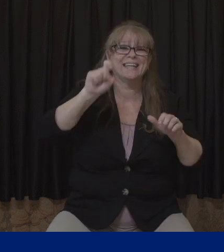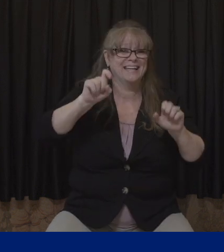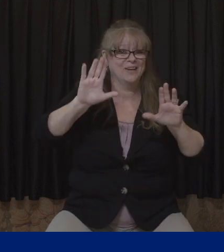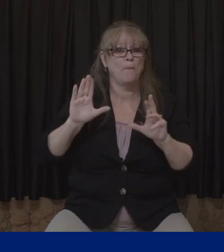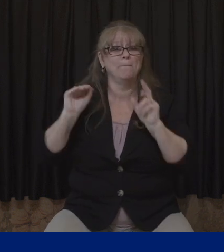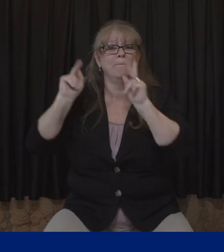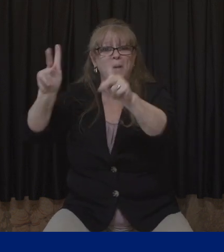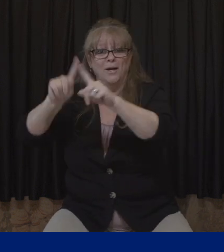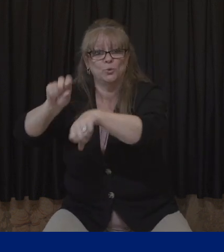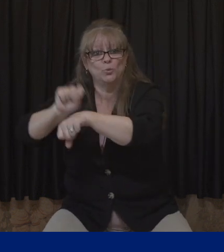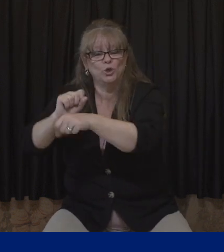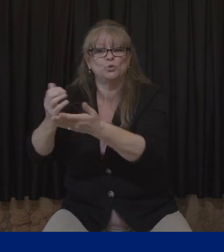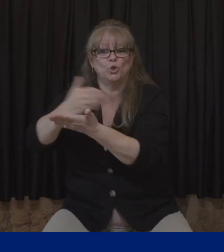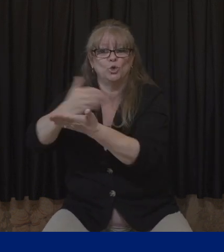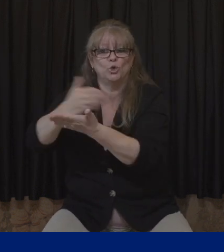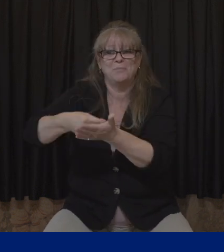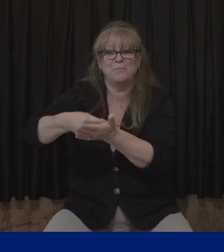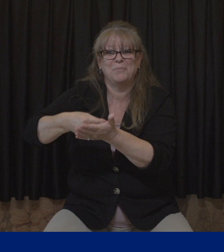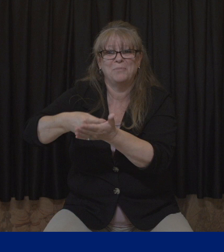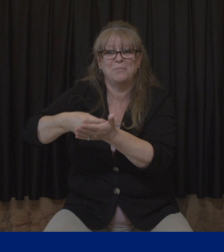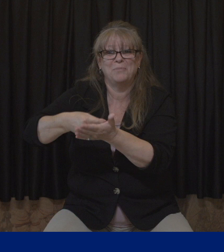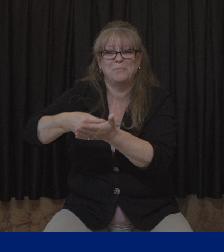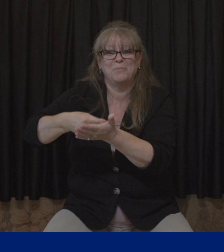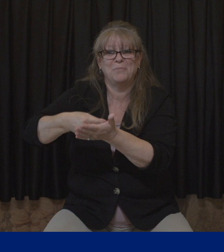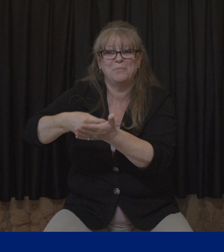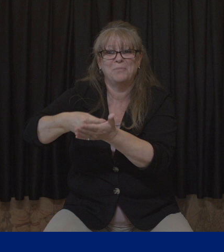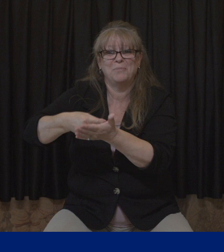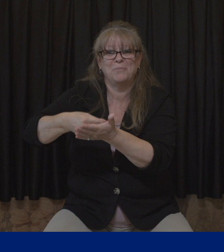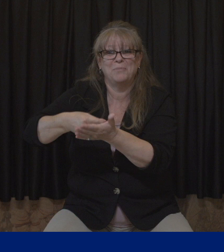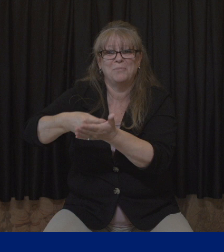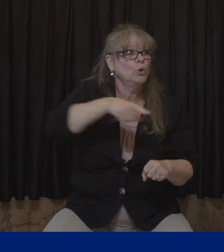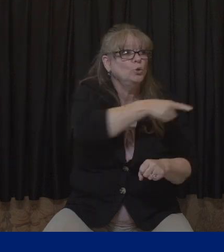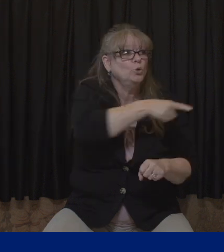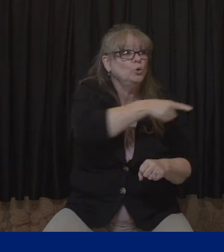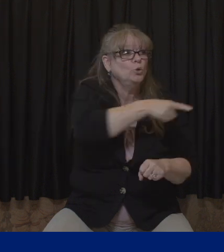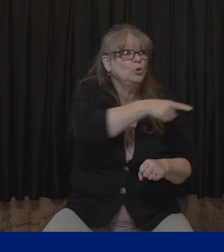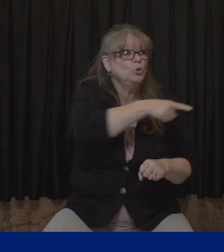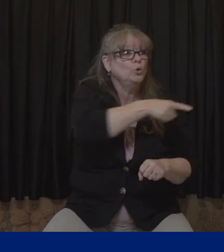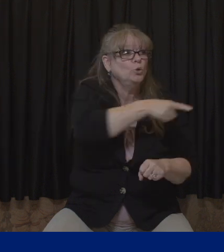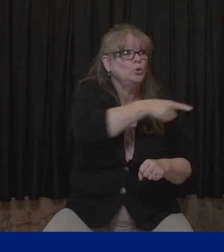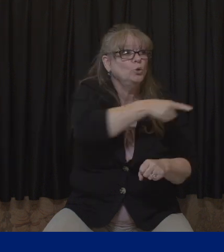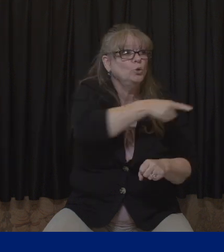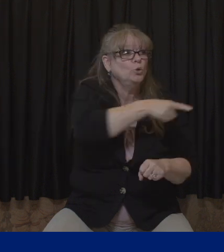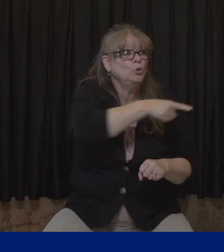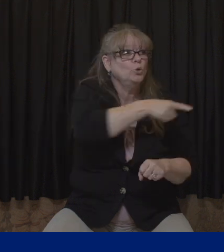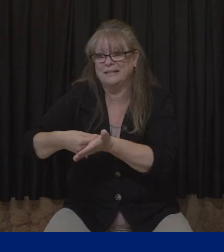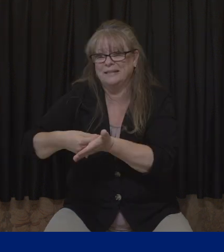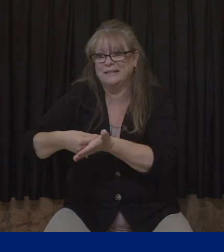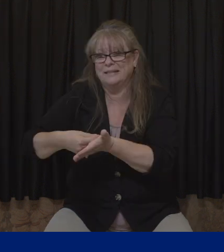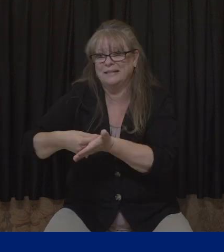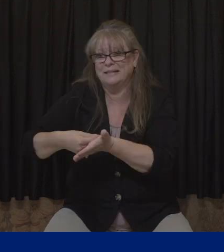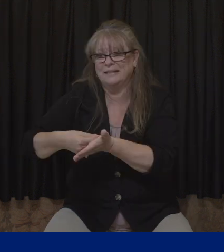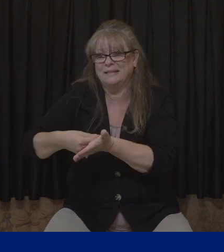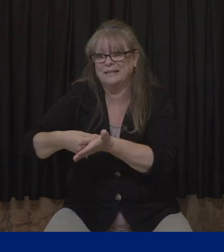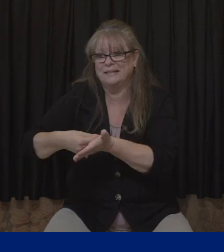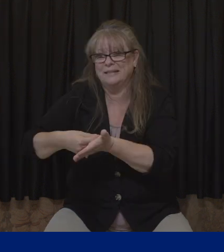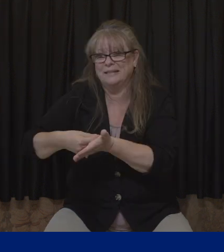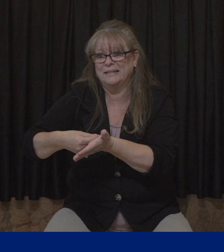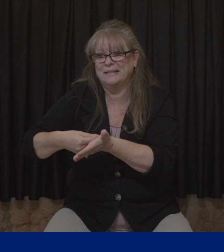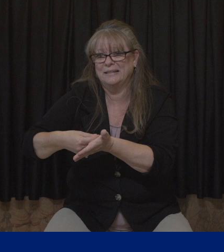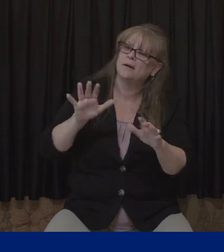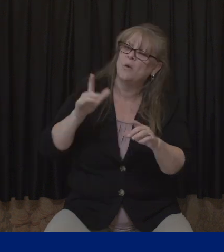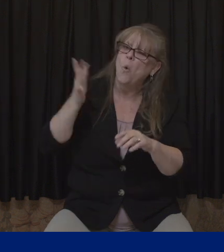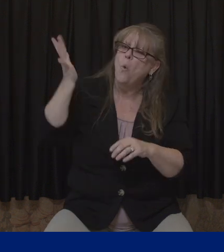need to earn a living to make ends meet, and we get that. They'll have the opportunity to do that. Why continue to leave businesses